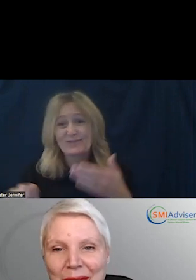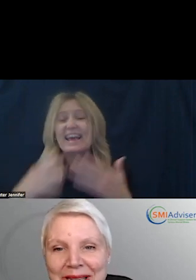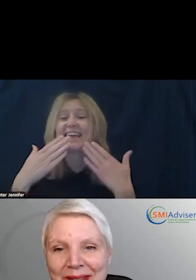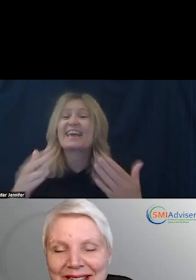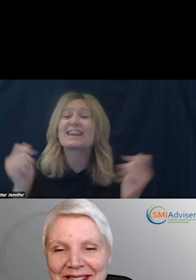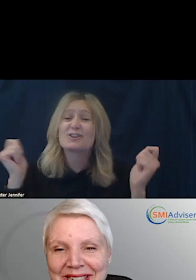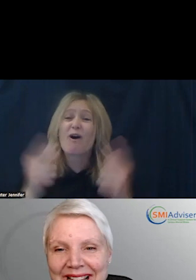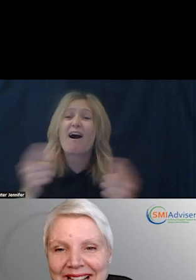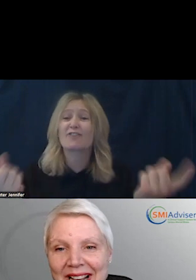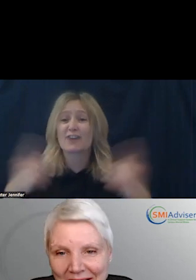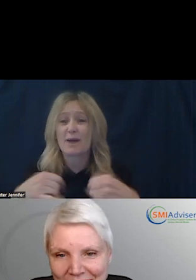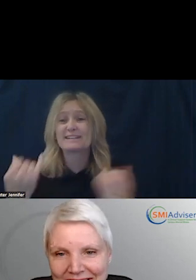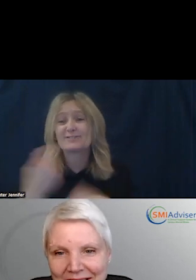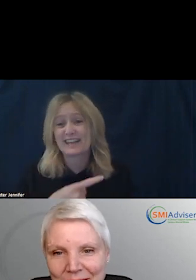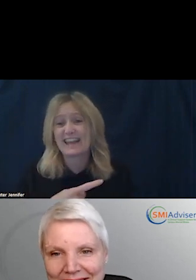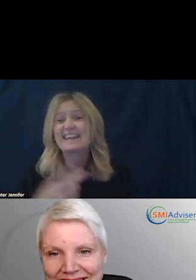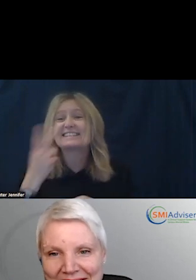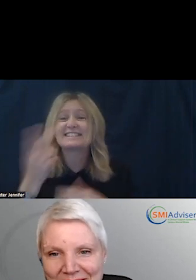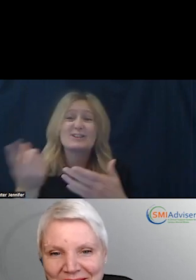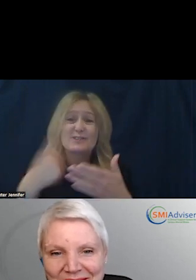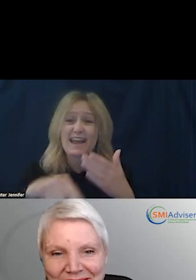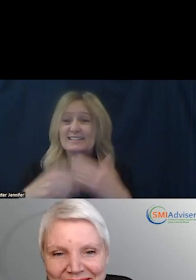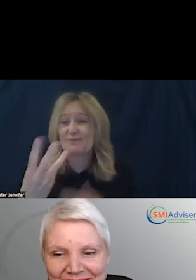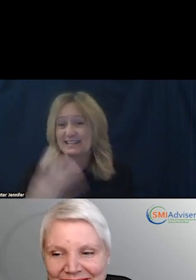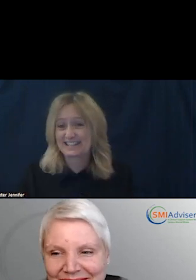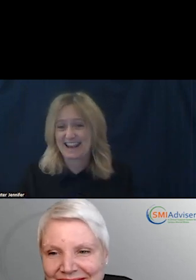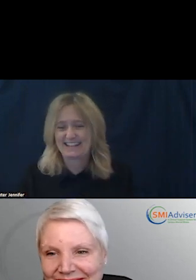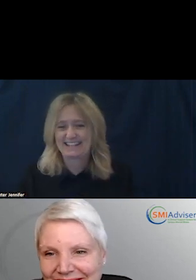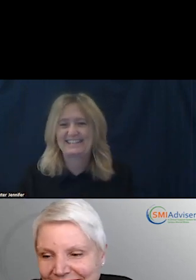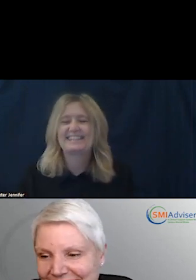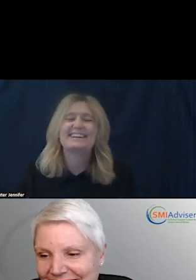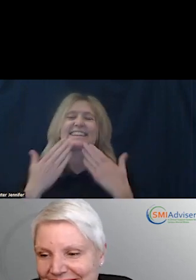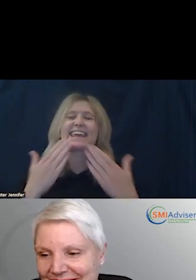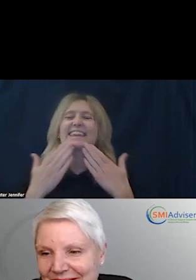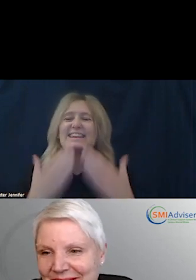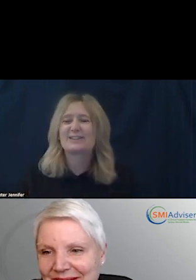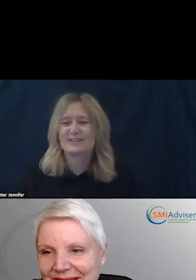all for being with us today, and I'll see you next Wednesday. Thank you.